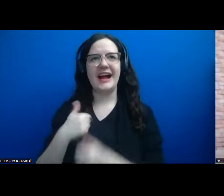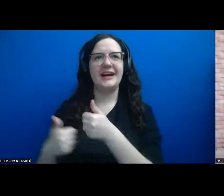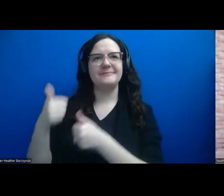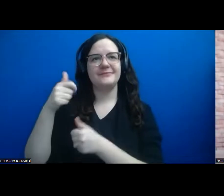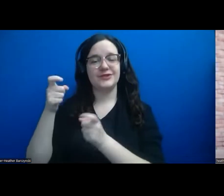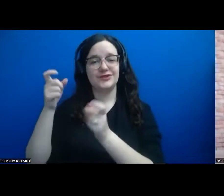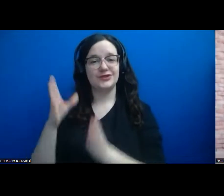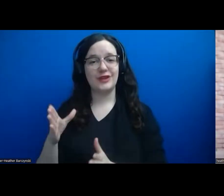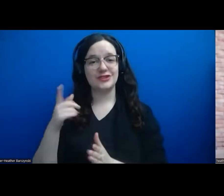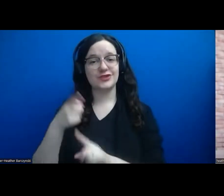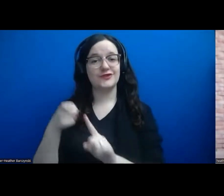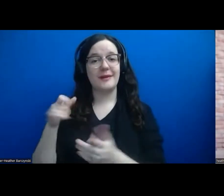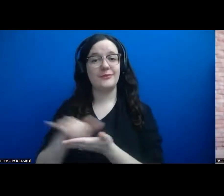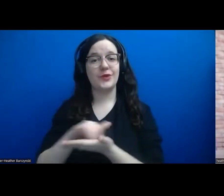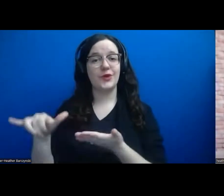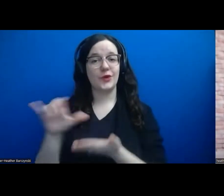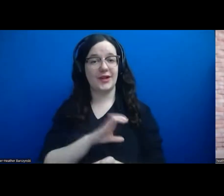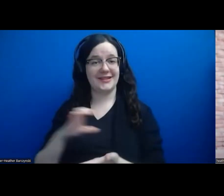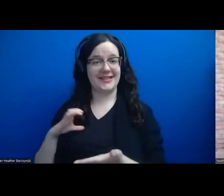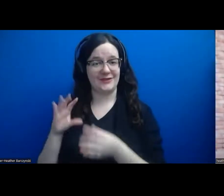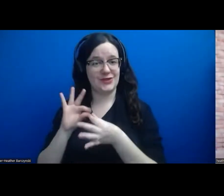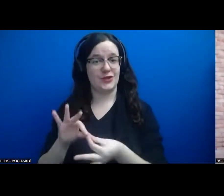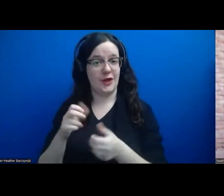Council on Problem Gambling.